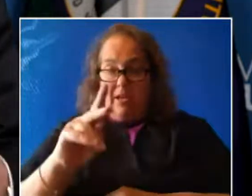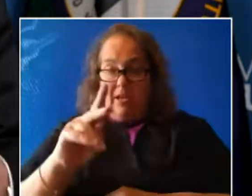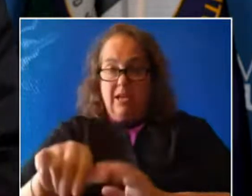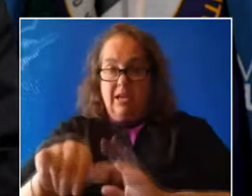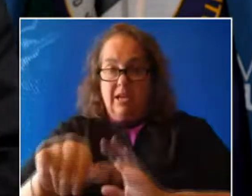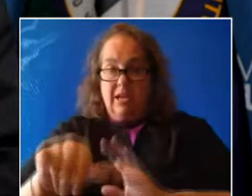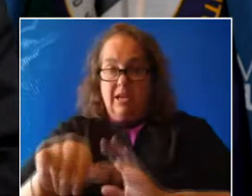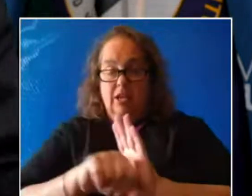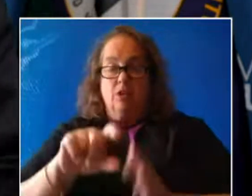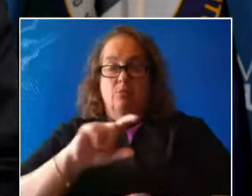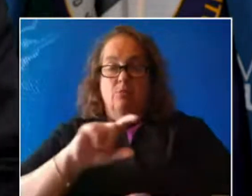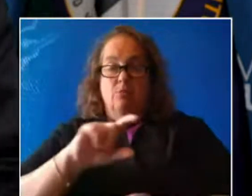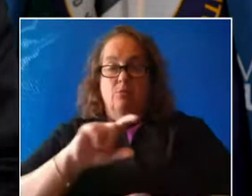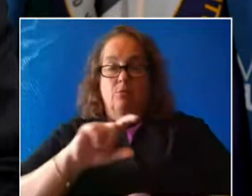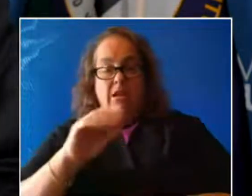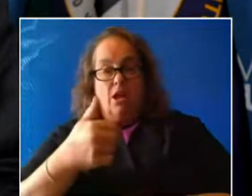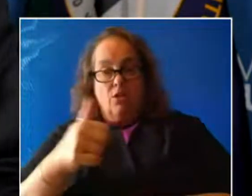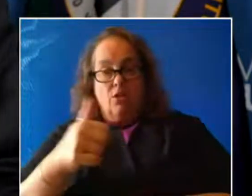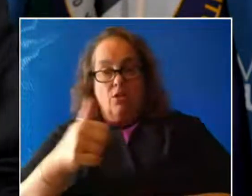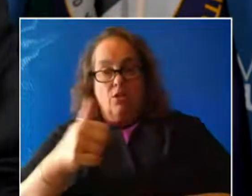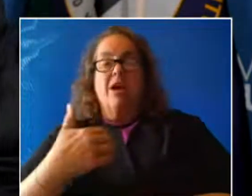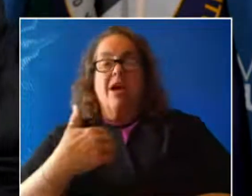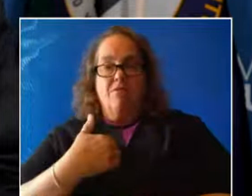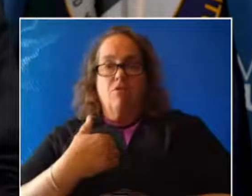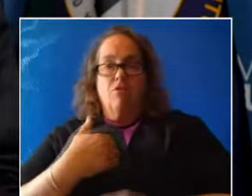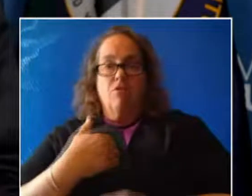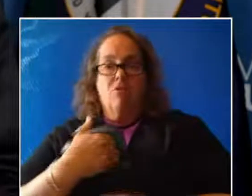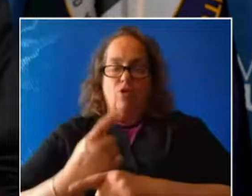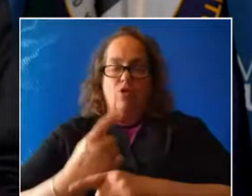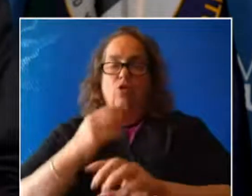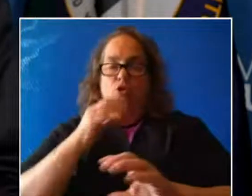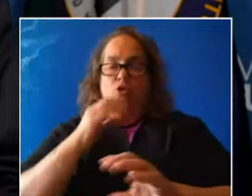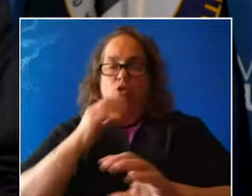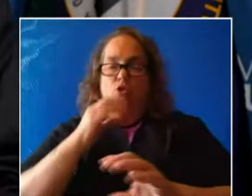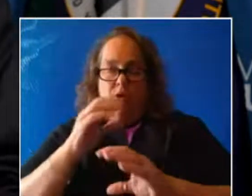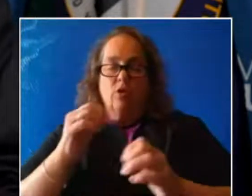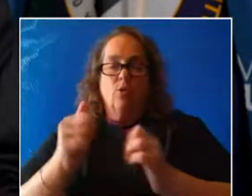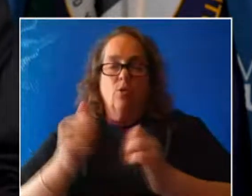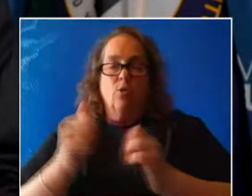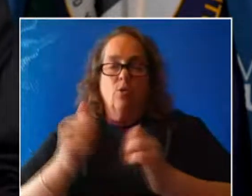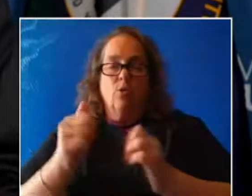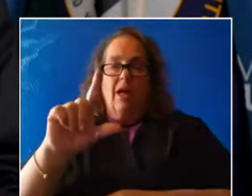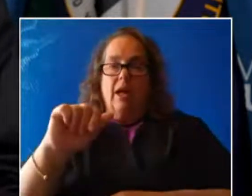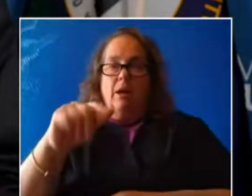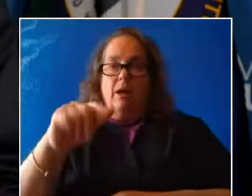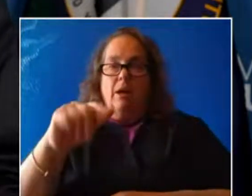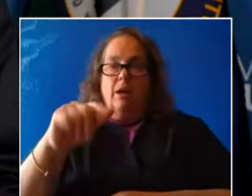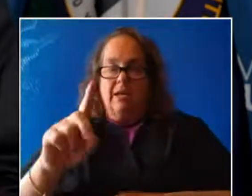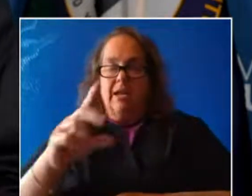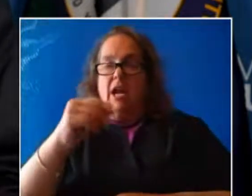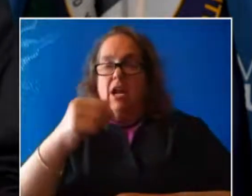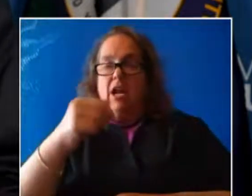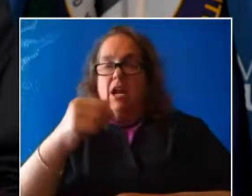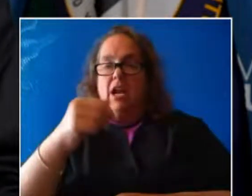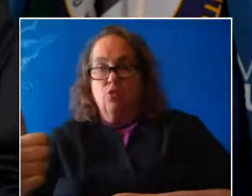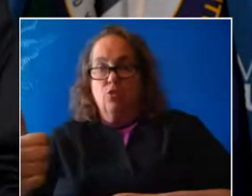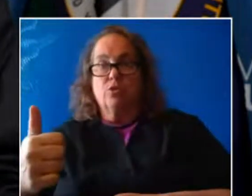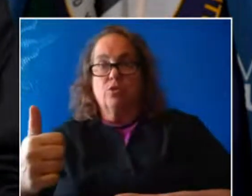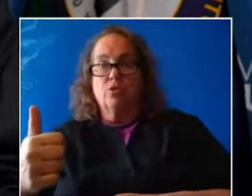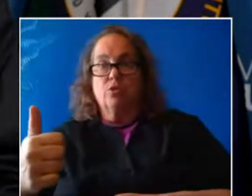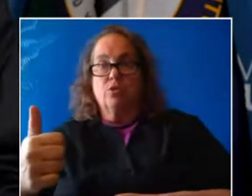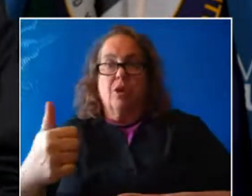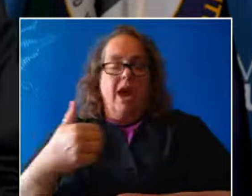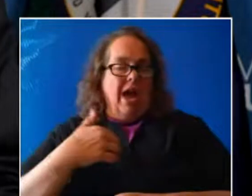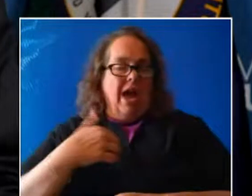have regular communications with LMPD and others. I haven't been read in on any